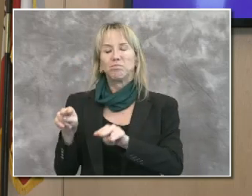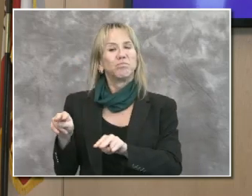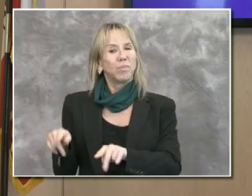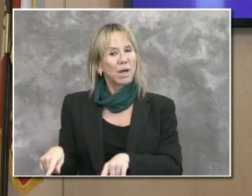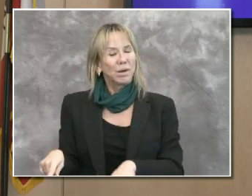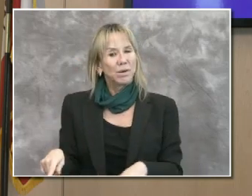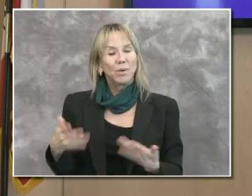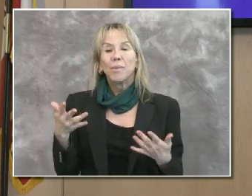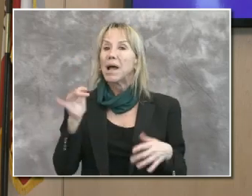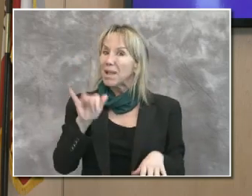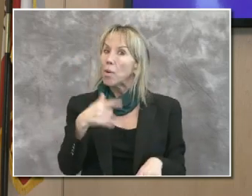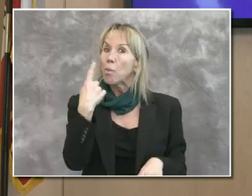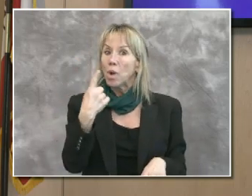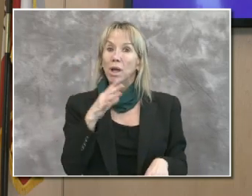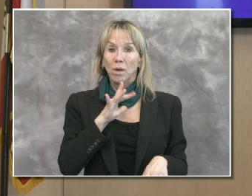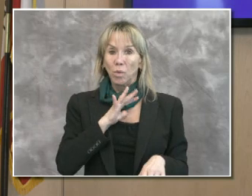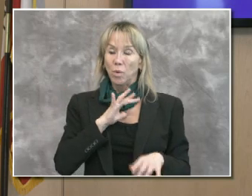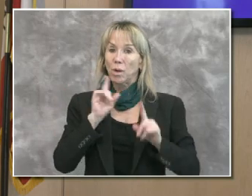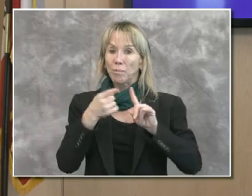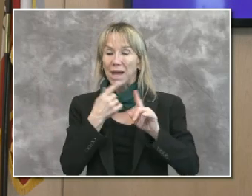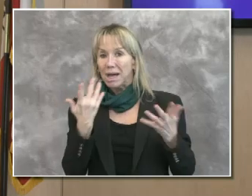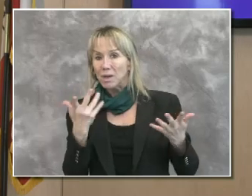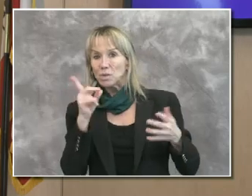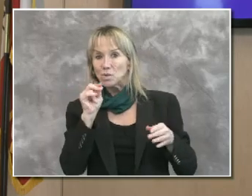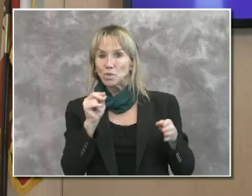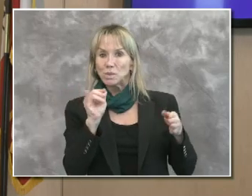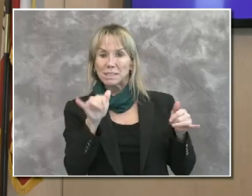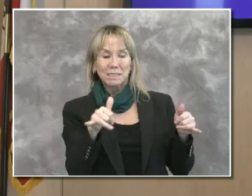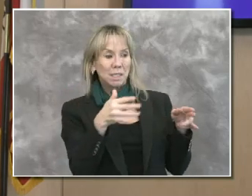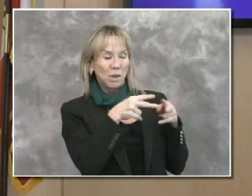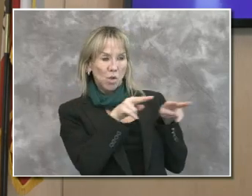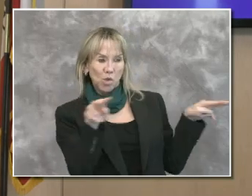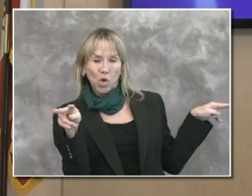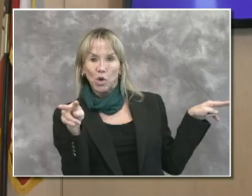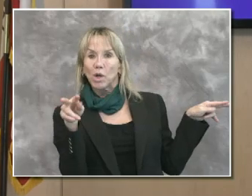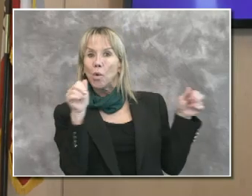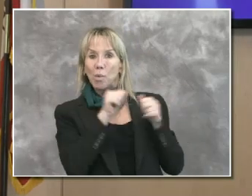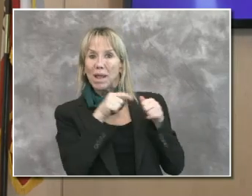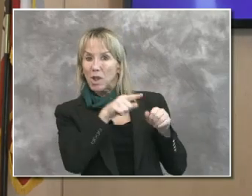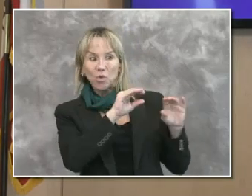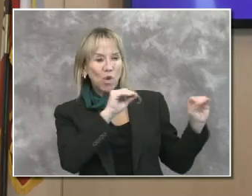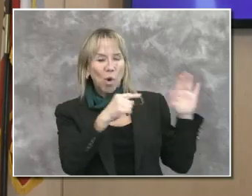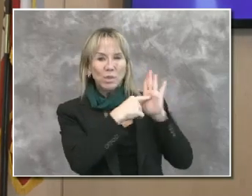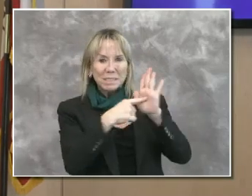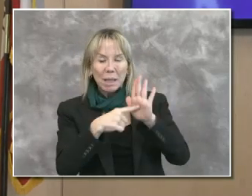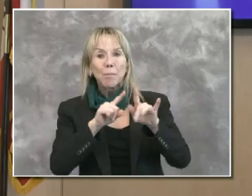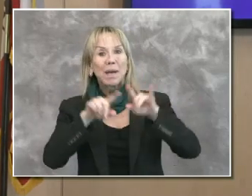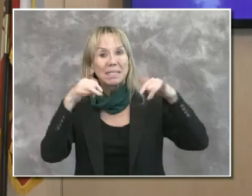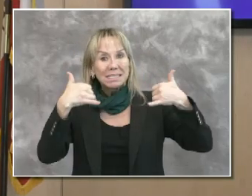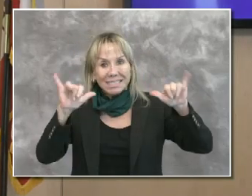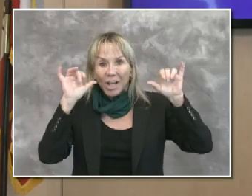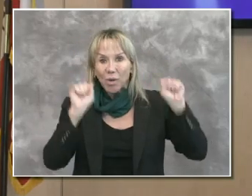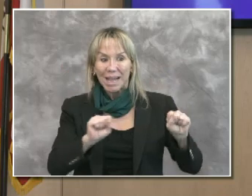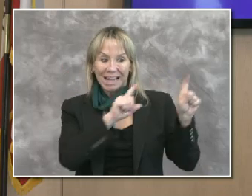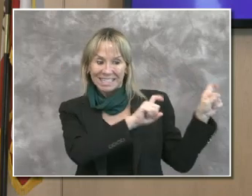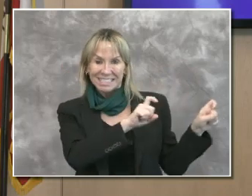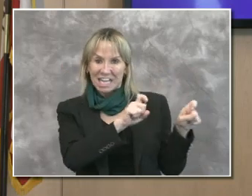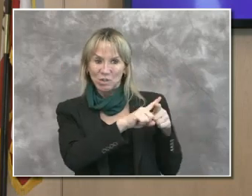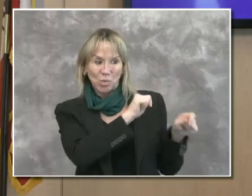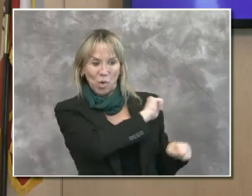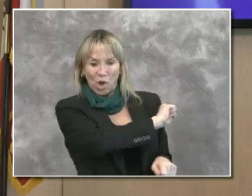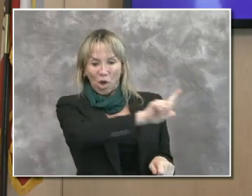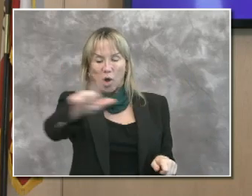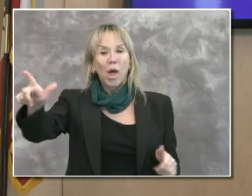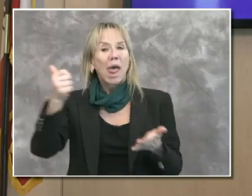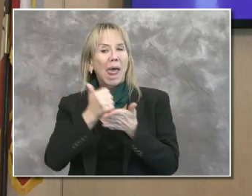one of the advantages of being able to go in and do widespread asymptomatic testing in that location, as hopefully it'll help us identify those individuals who are